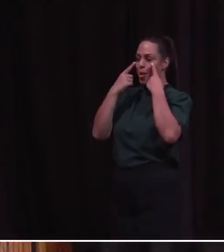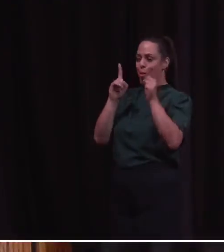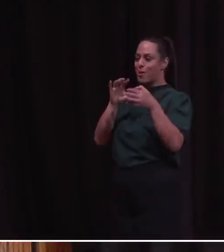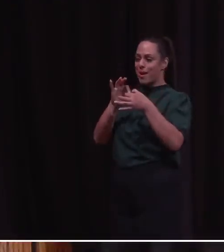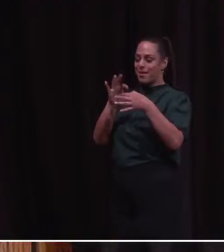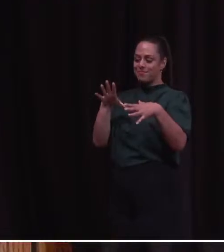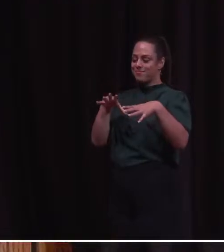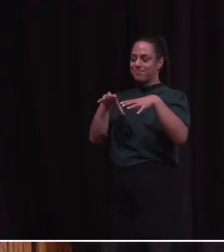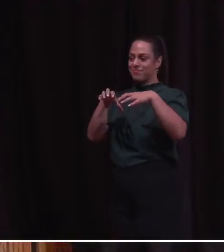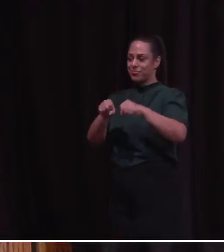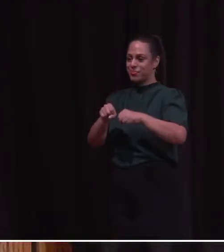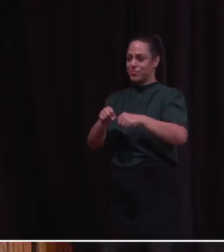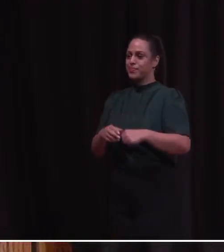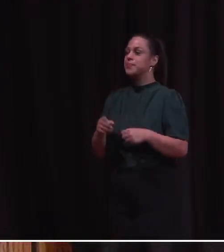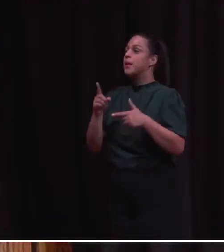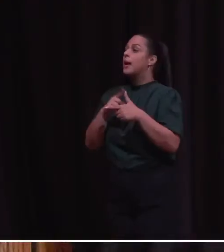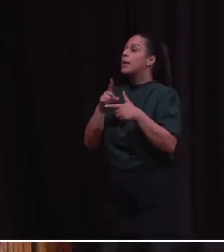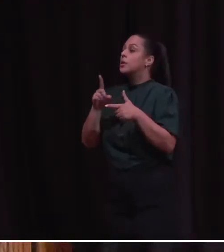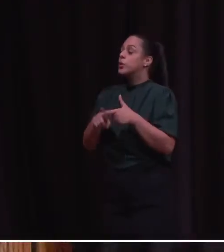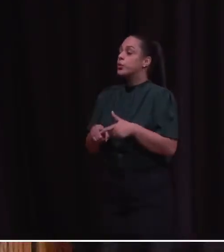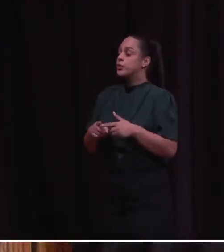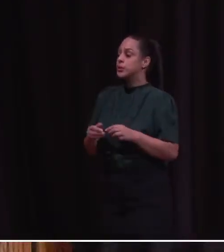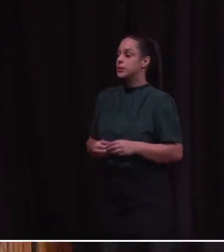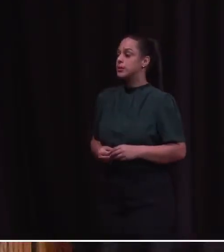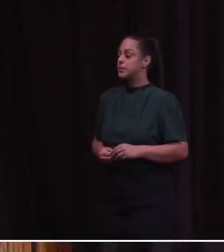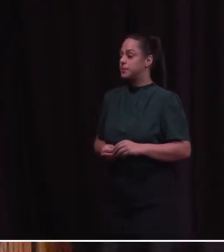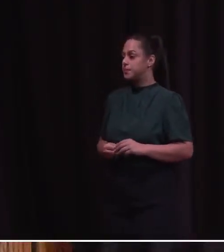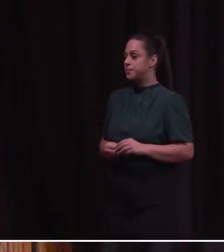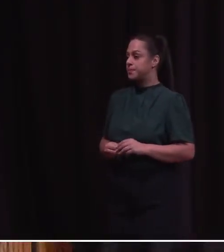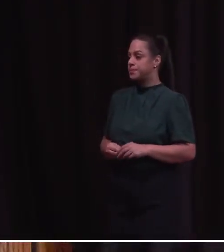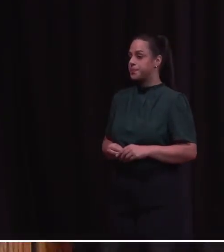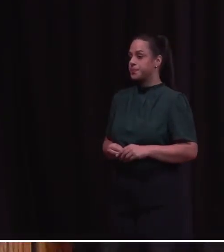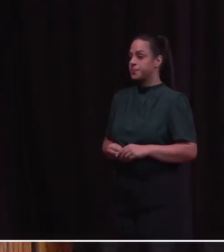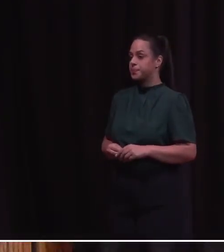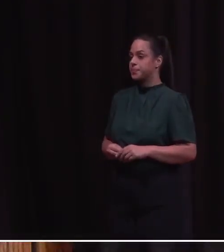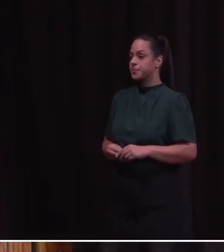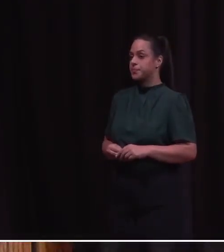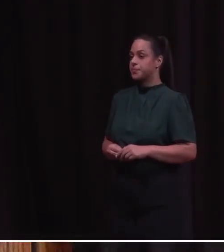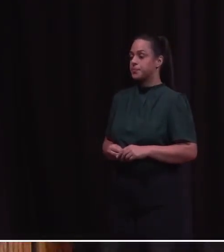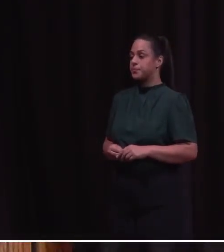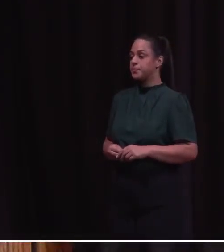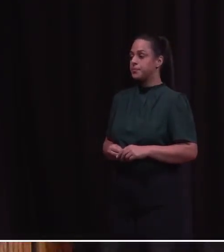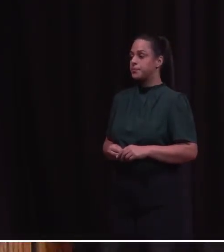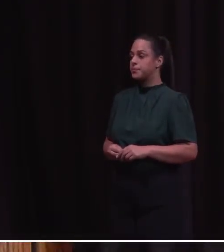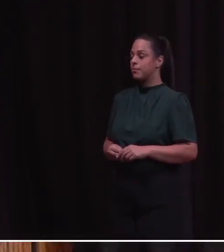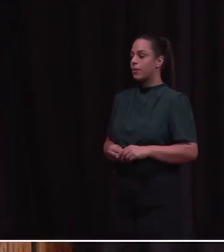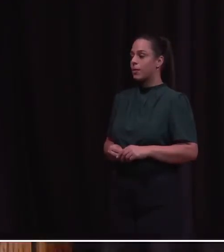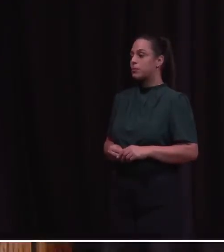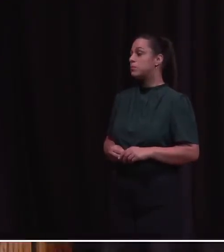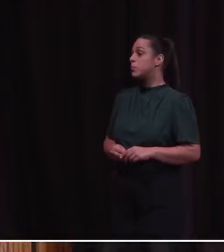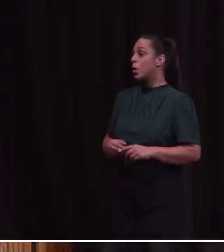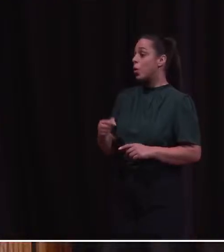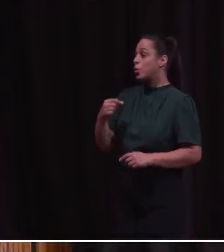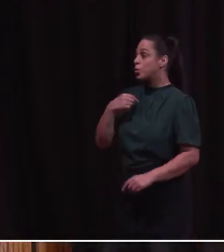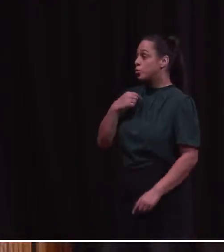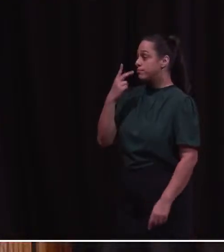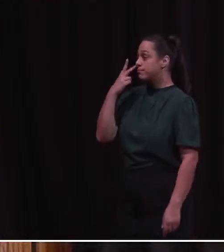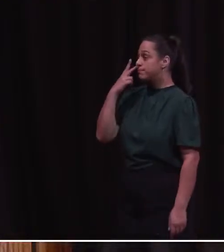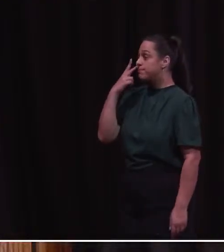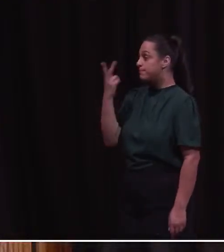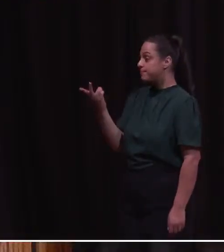using the term decolonial. However, today I find that the trend,